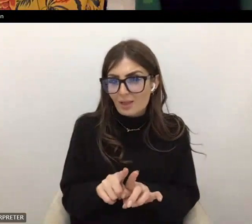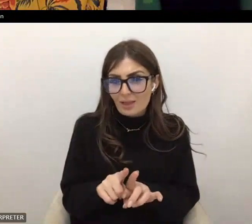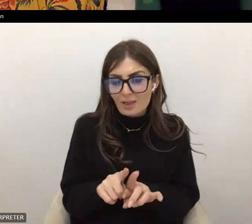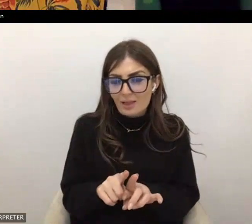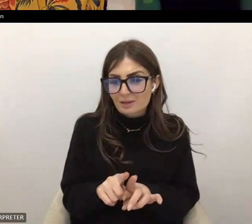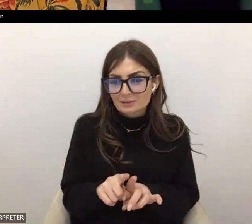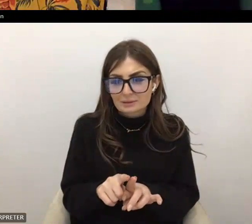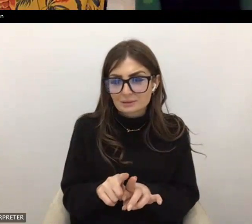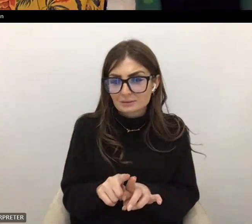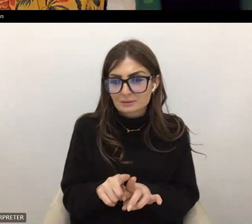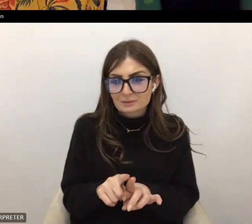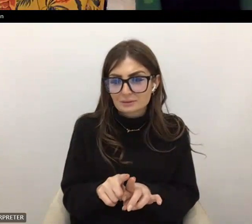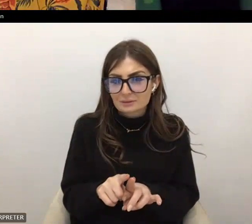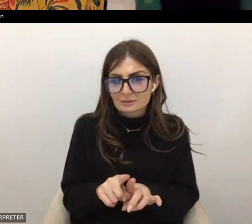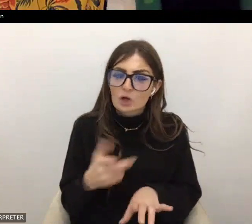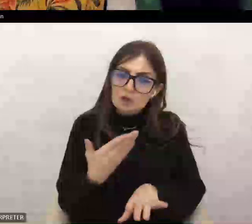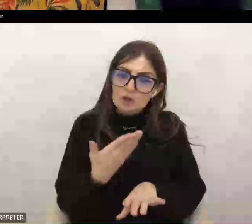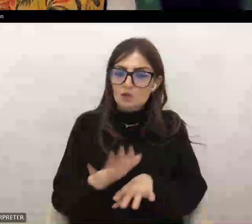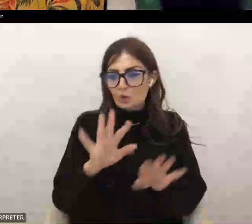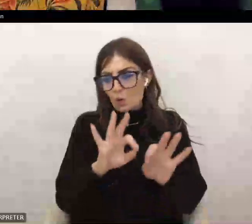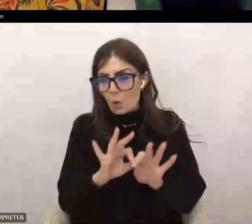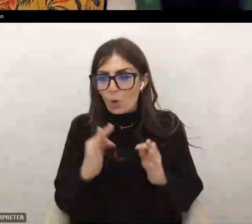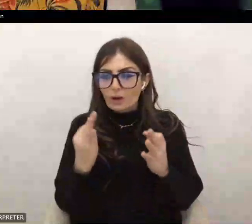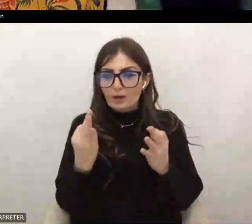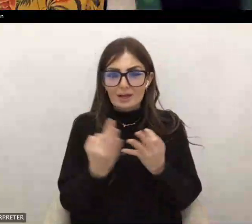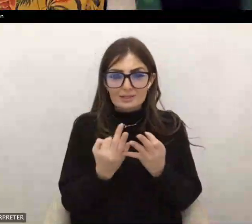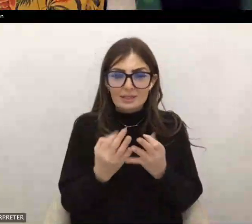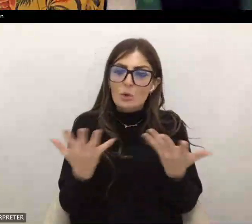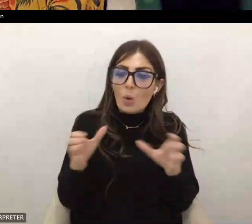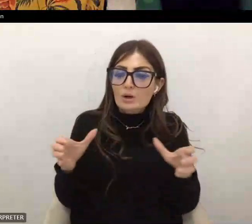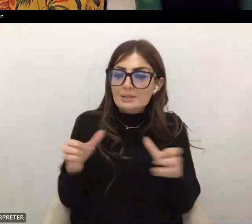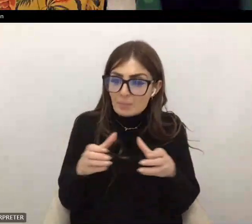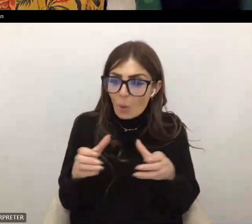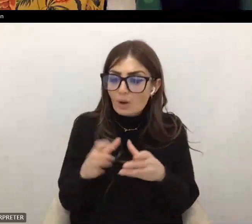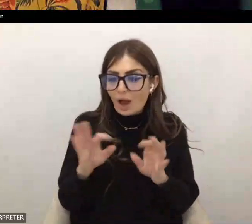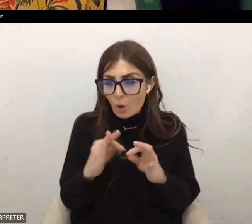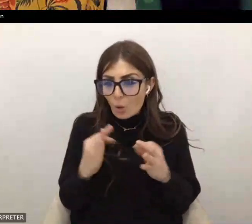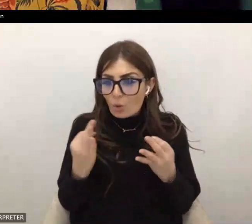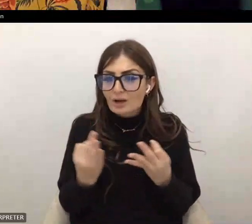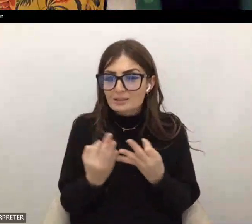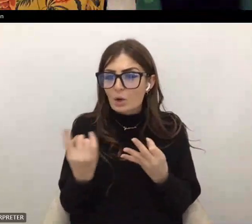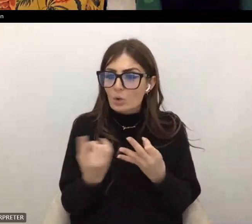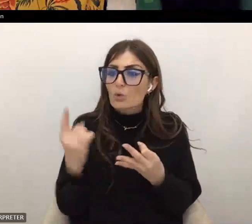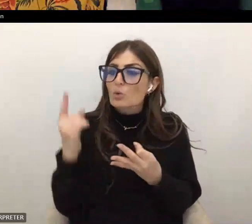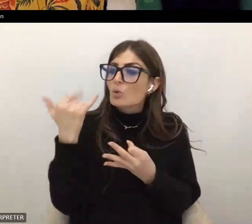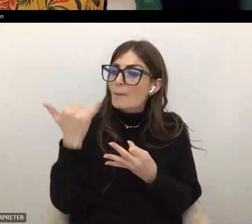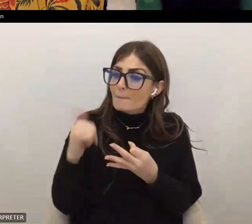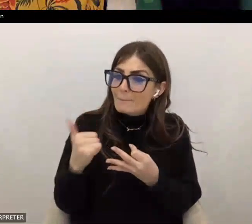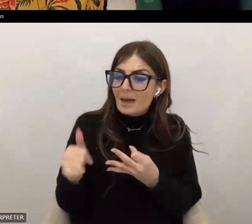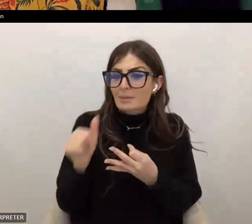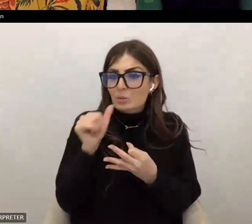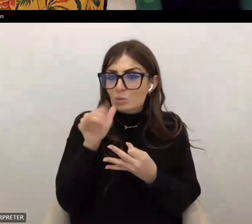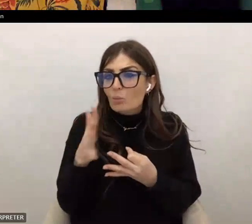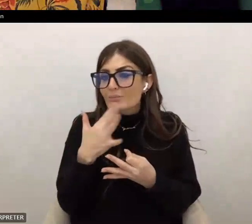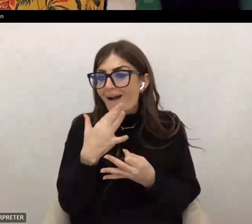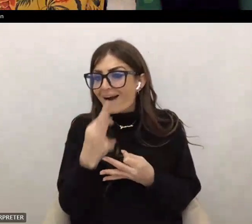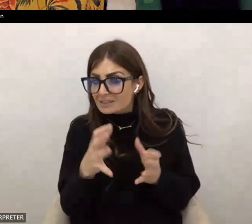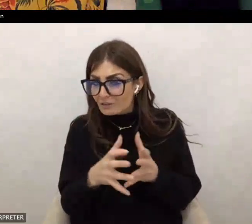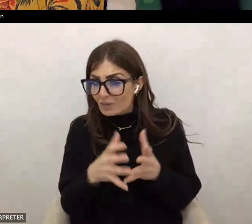address new organisations or smaller organisations who might not be asking for the